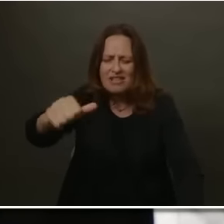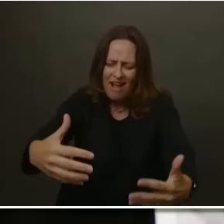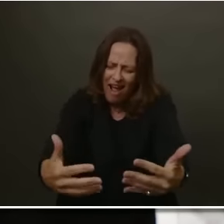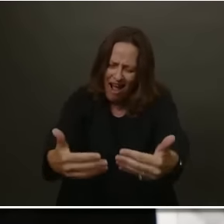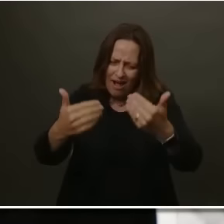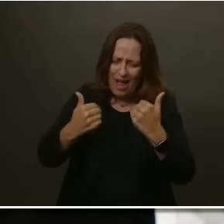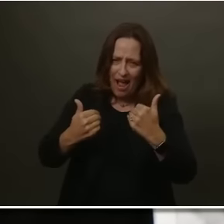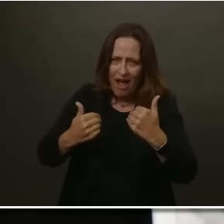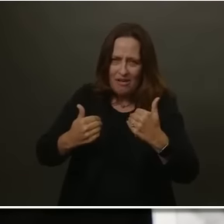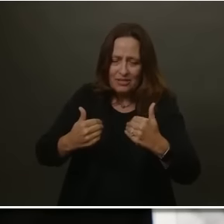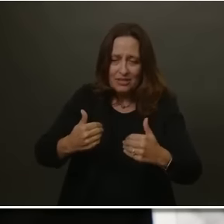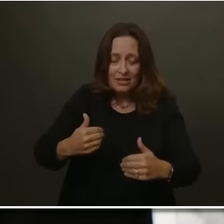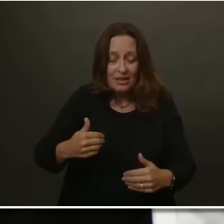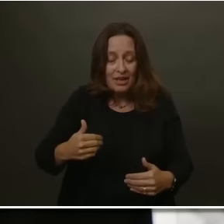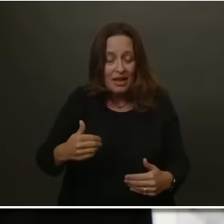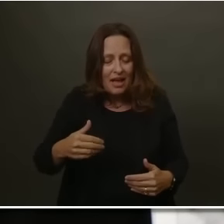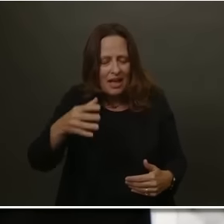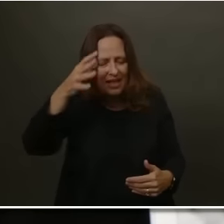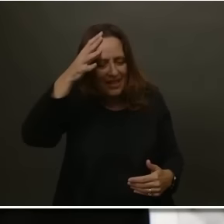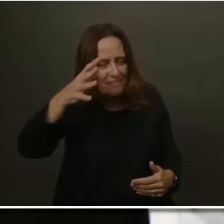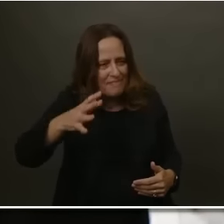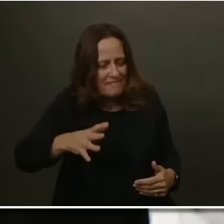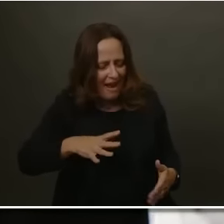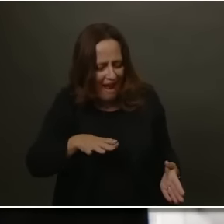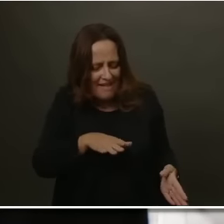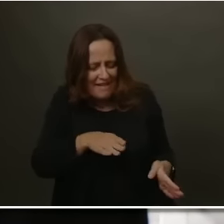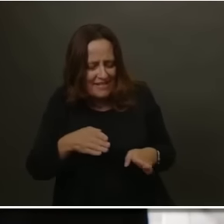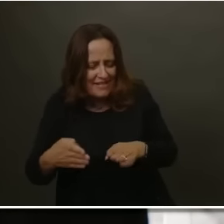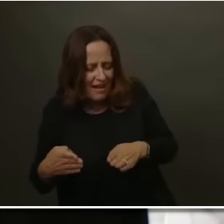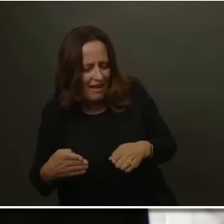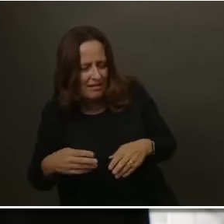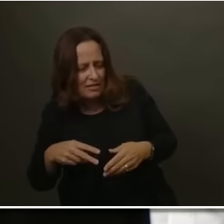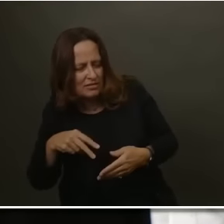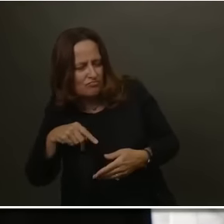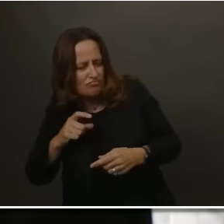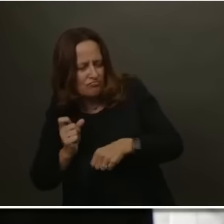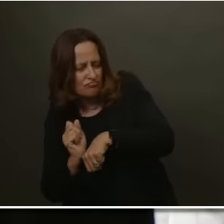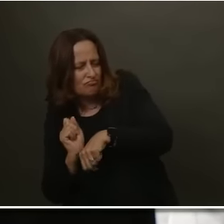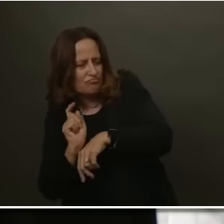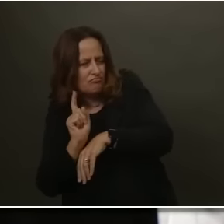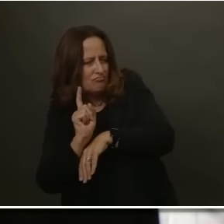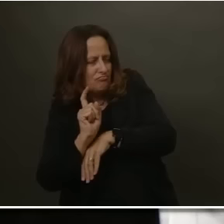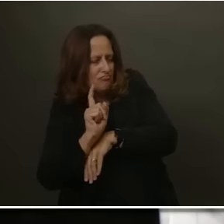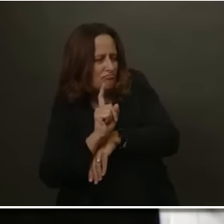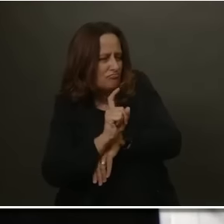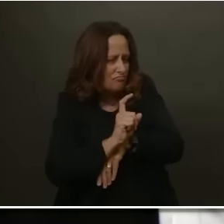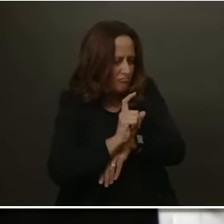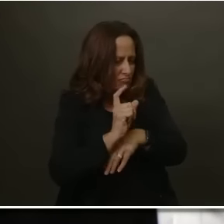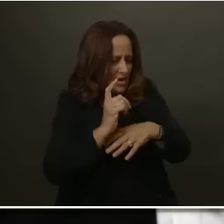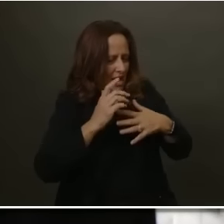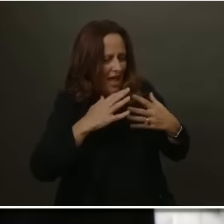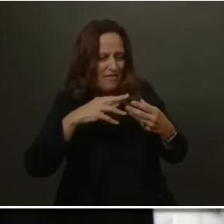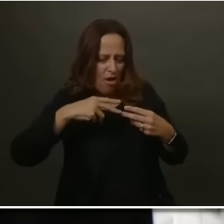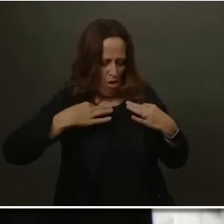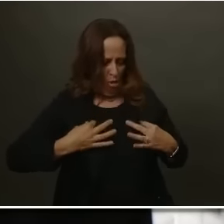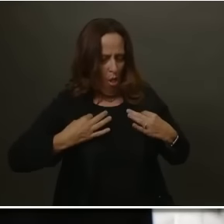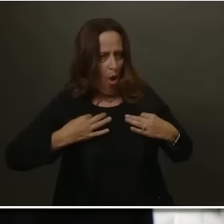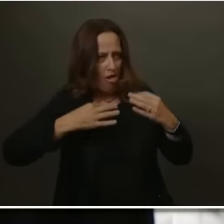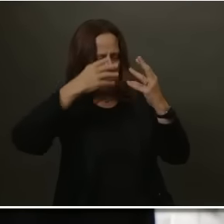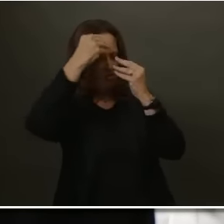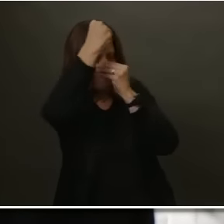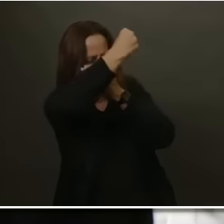The dead man came out, his hands and feet bound with strips of cloth, and his face wrapped in a cloth. Jesus said to